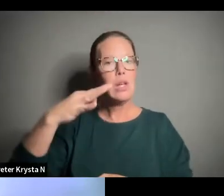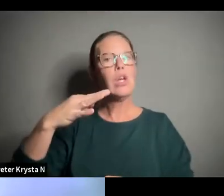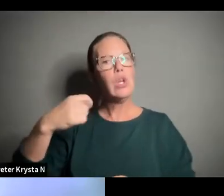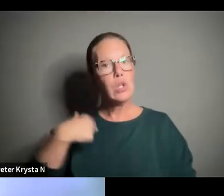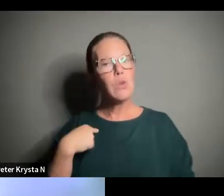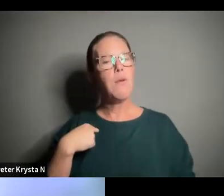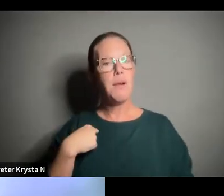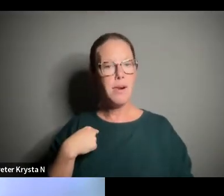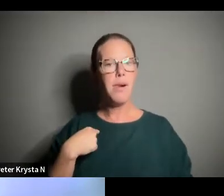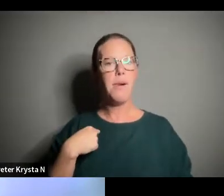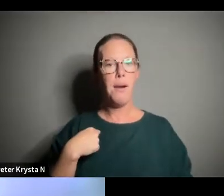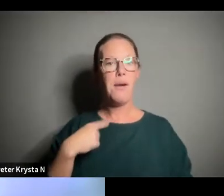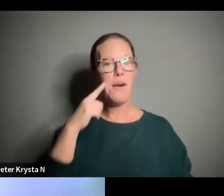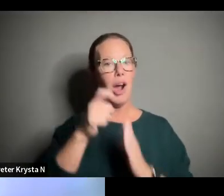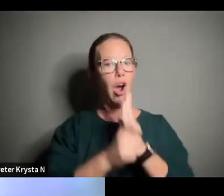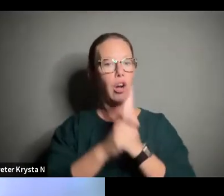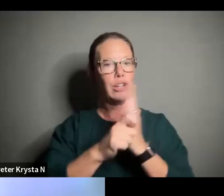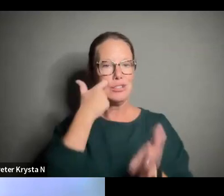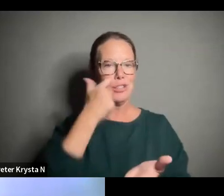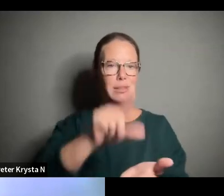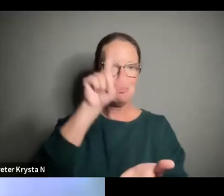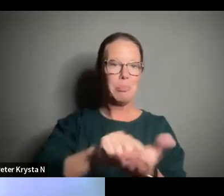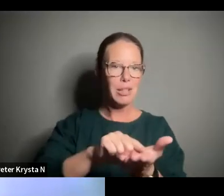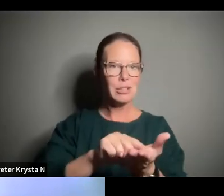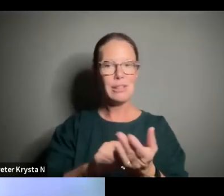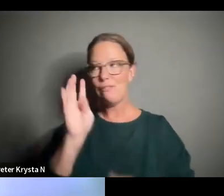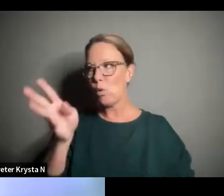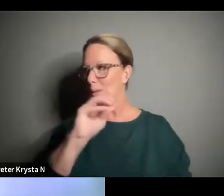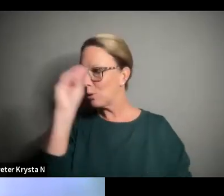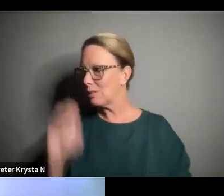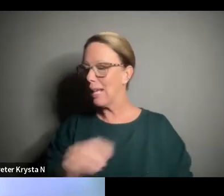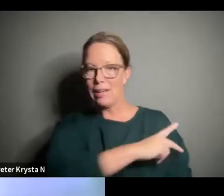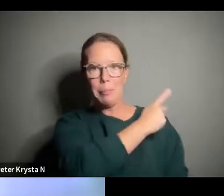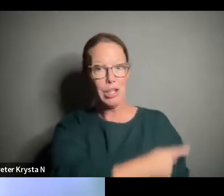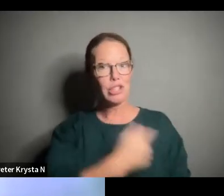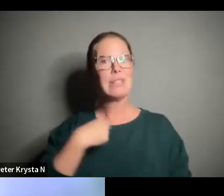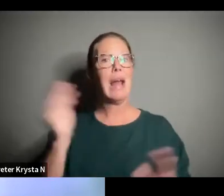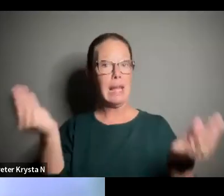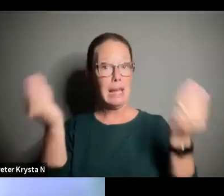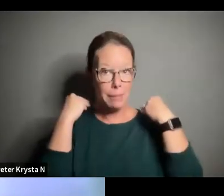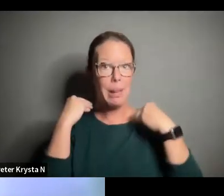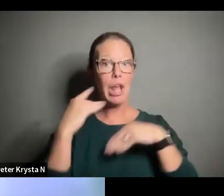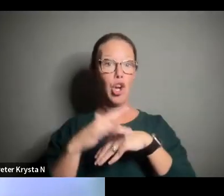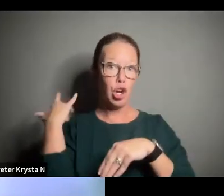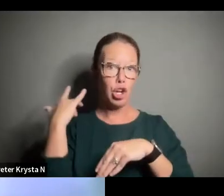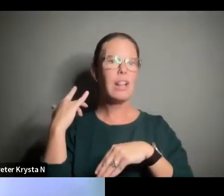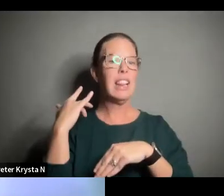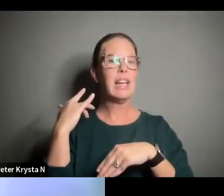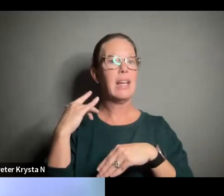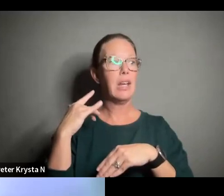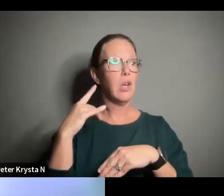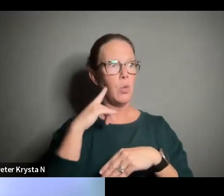this, and kind of the article I just published is somewhere up to 40% of patients I implant early, we wean off the